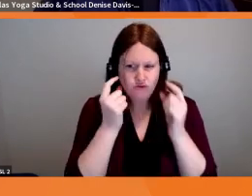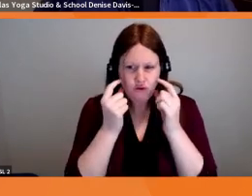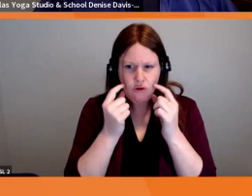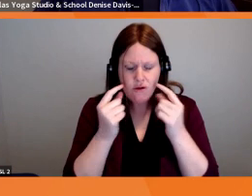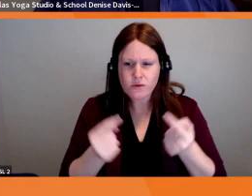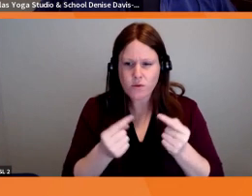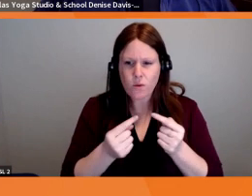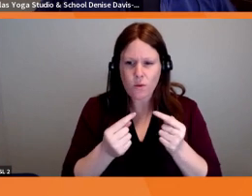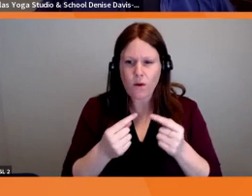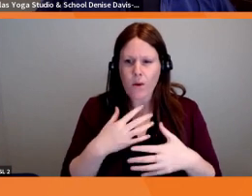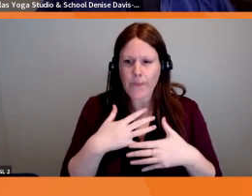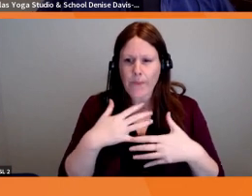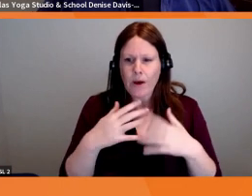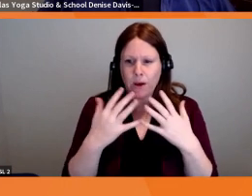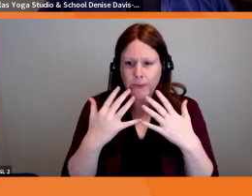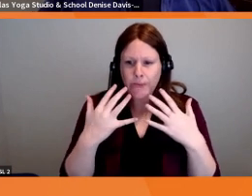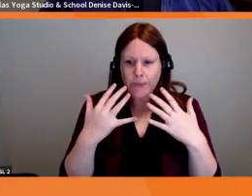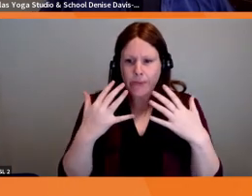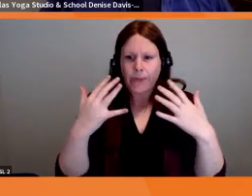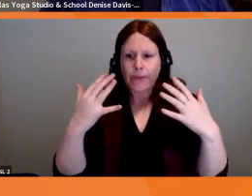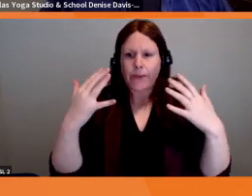and exhale from that place.